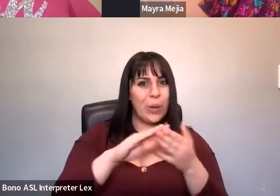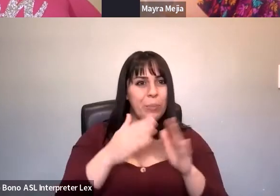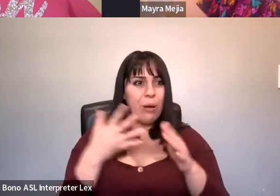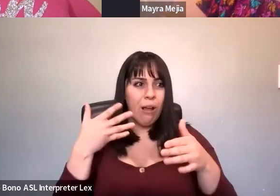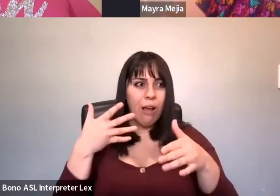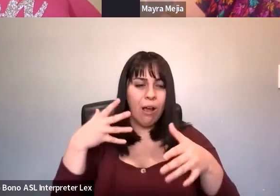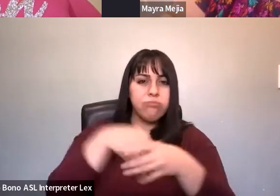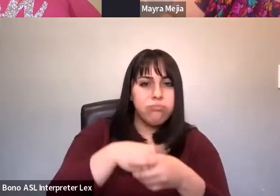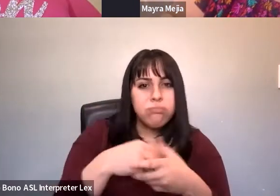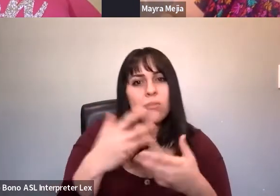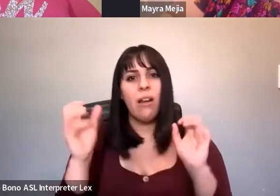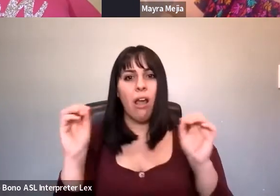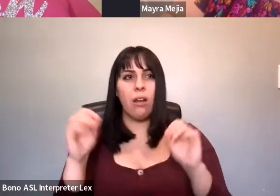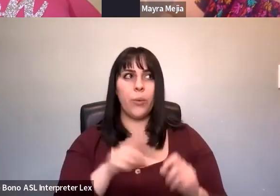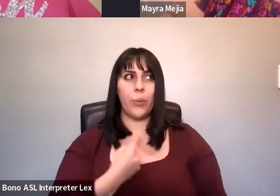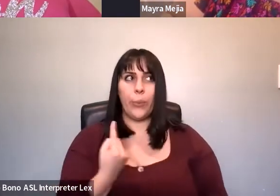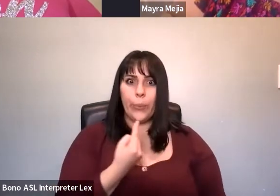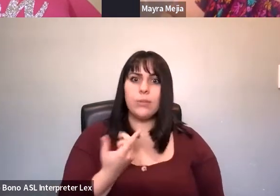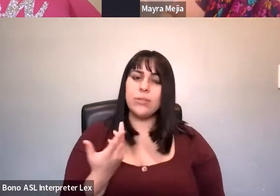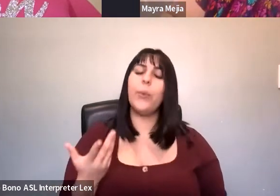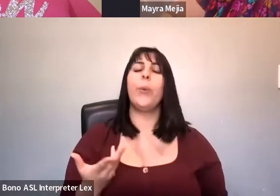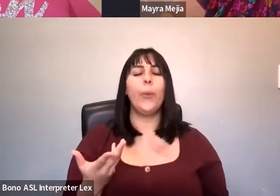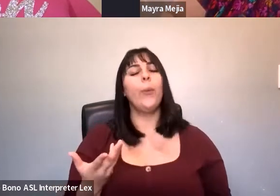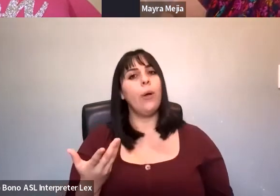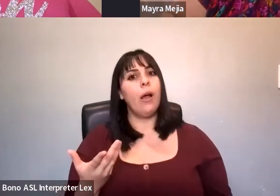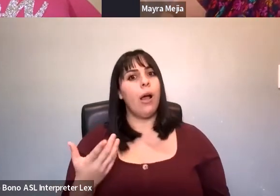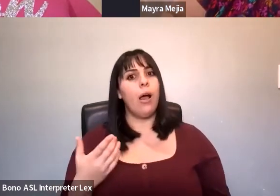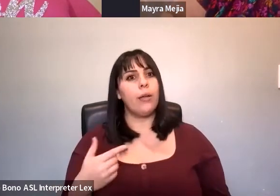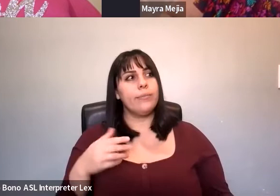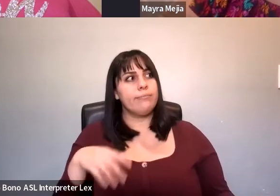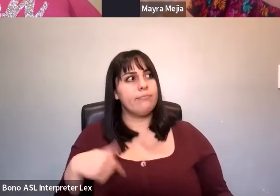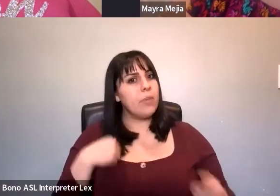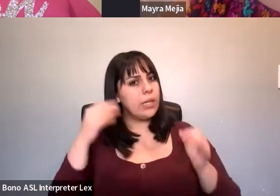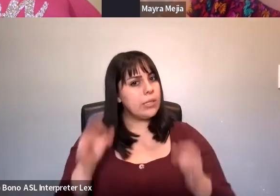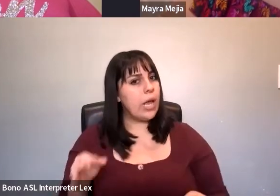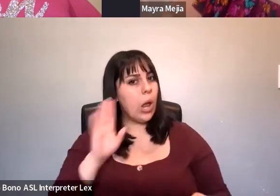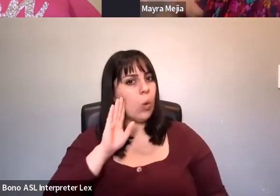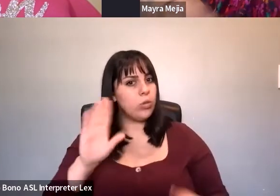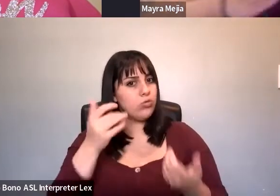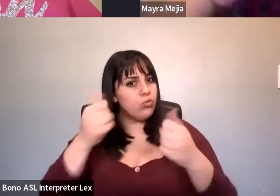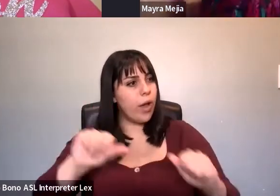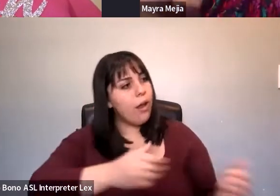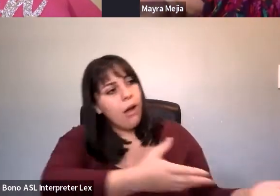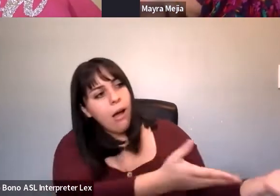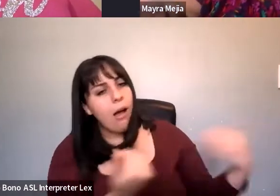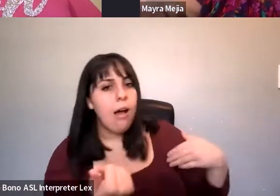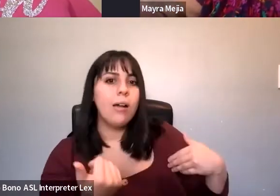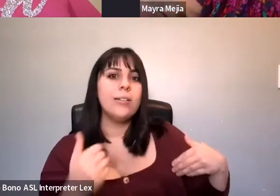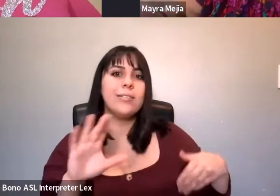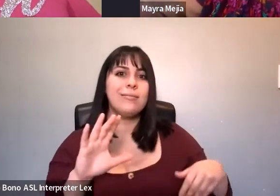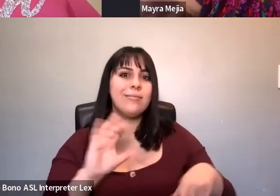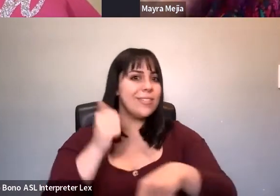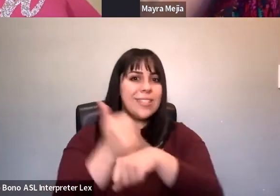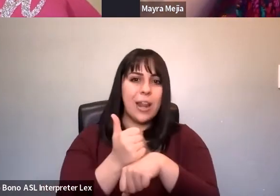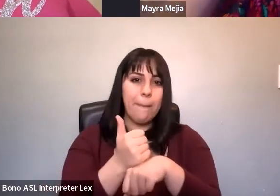And so I was like, I'm going to try and like round up some people, do a happy